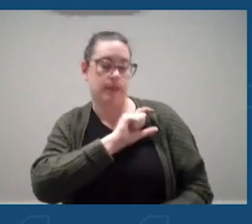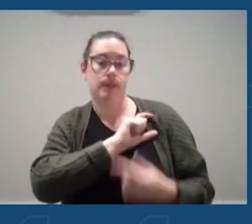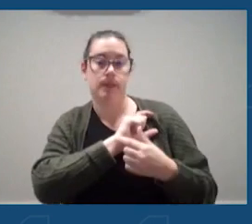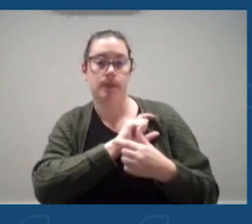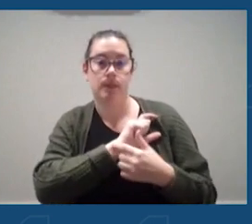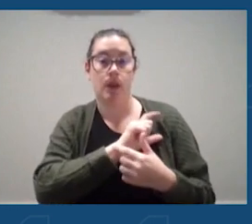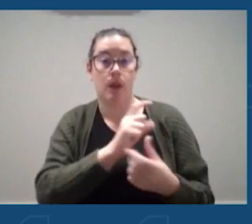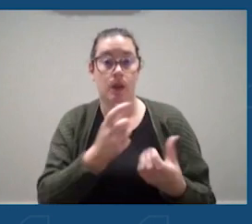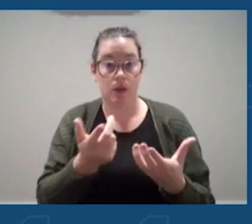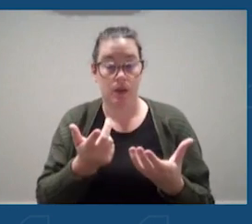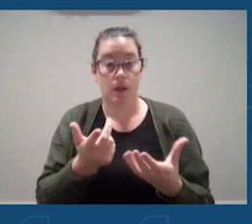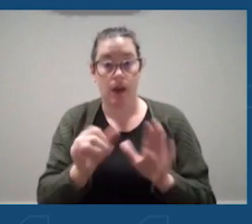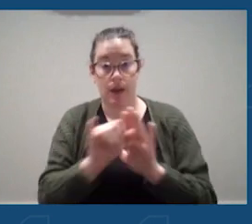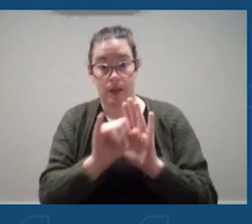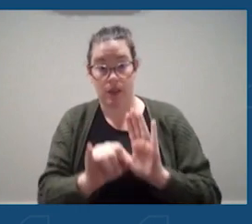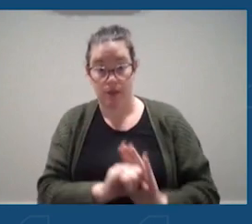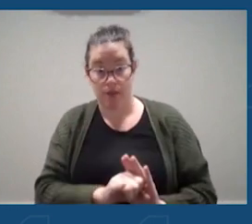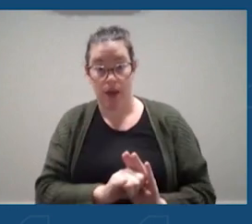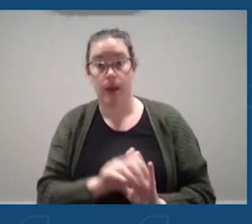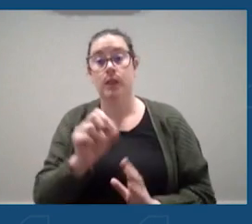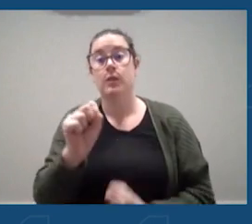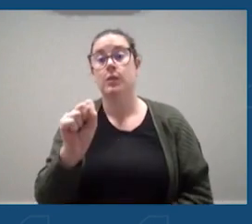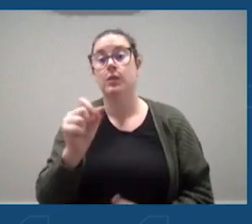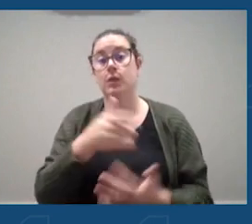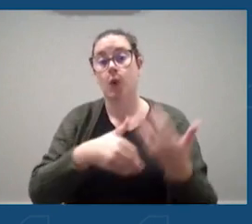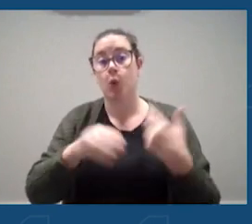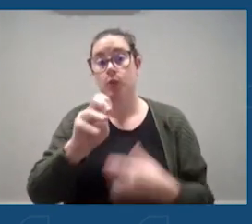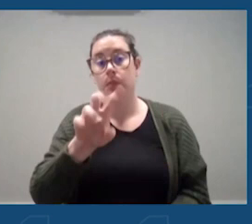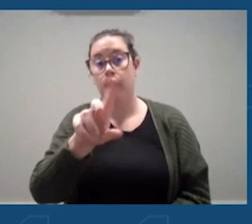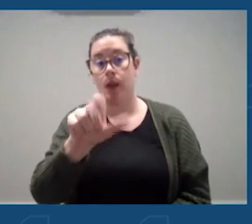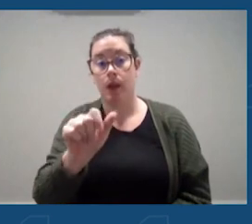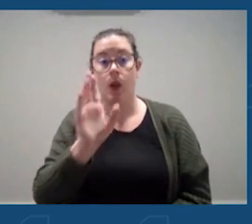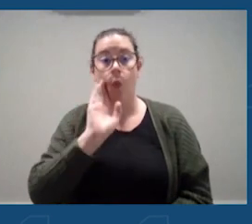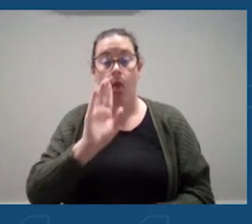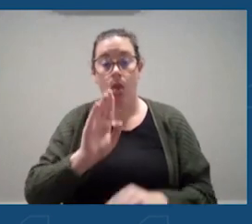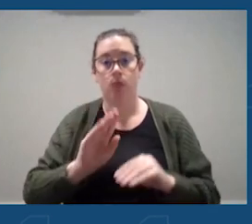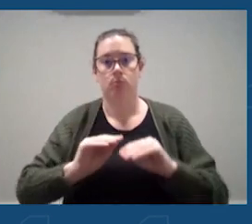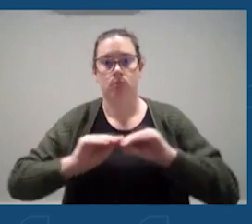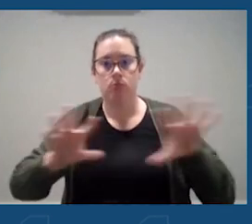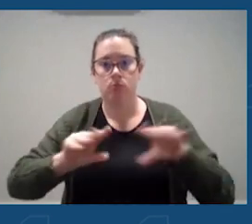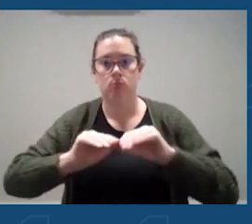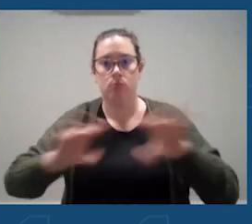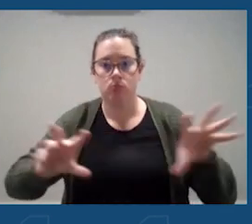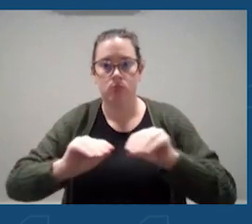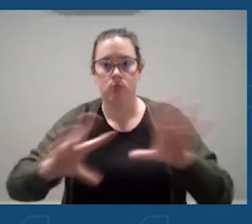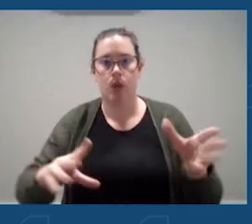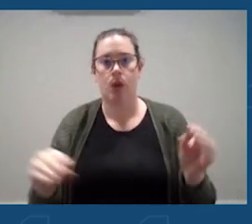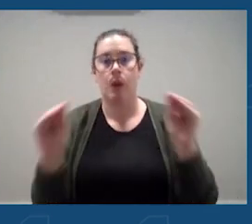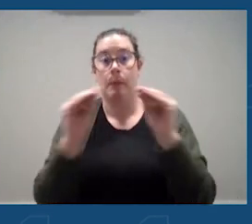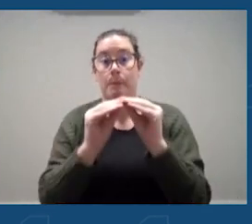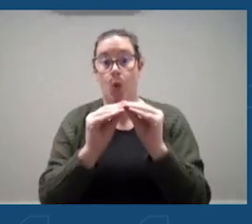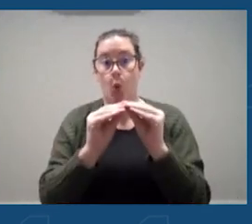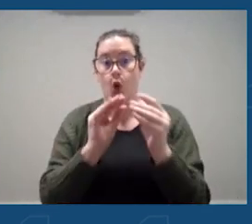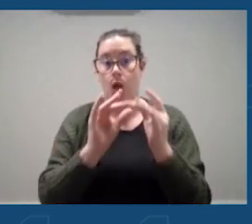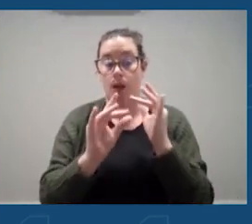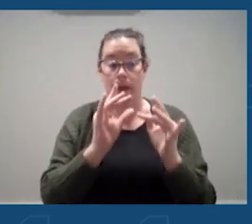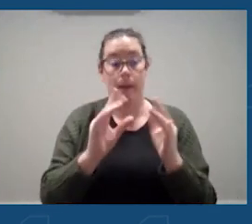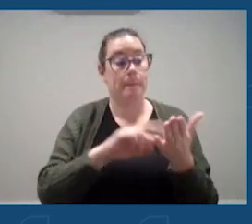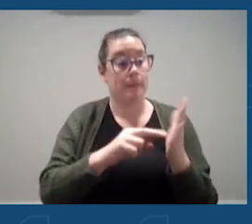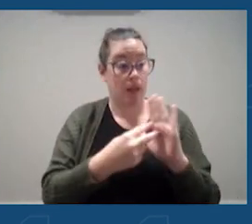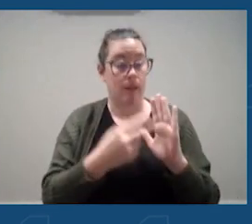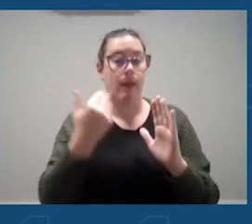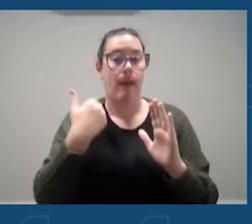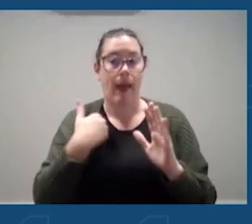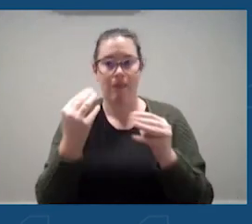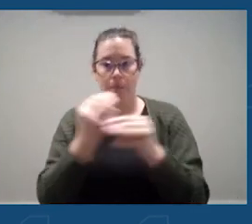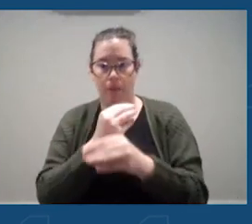that social media platforms will push out more content the more you seek it. What I'm saying is they have algorithms, and